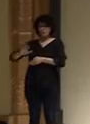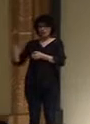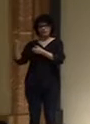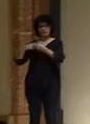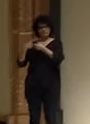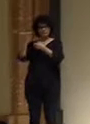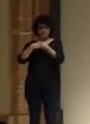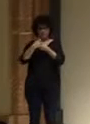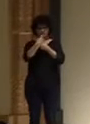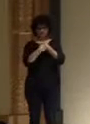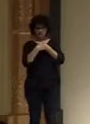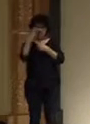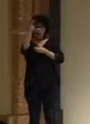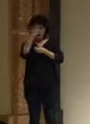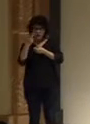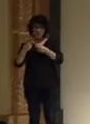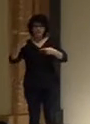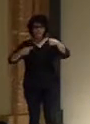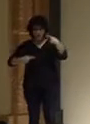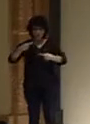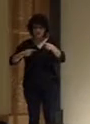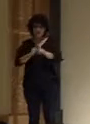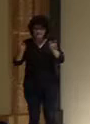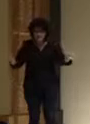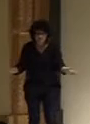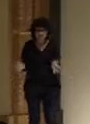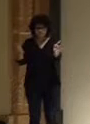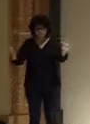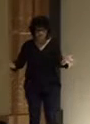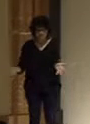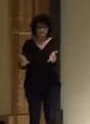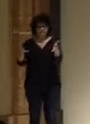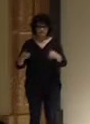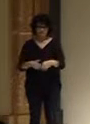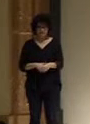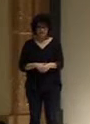and accessibility of artworks, a municipality